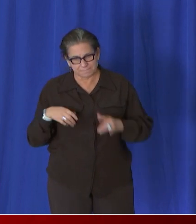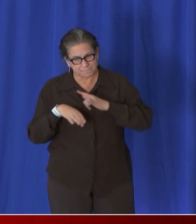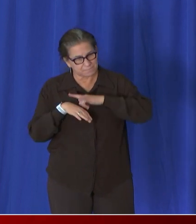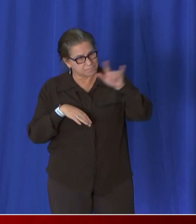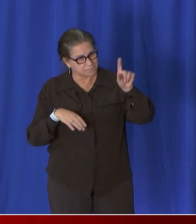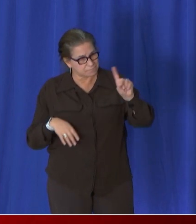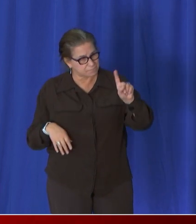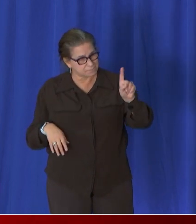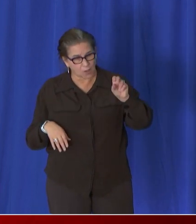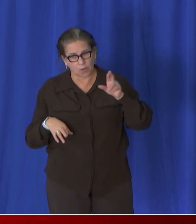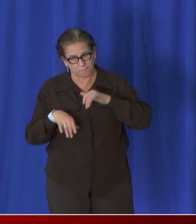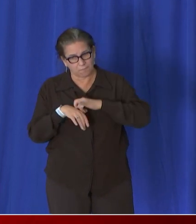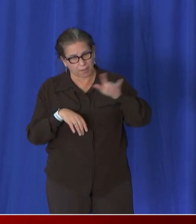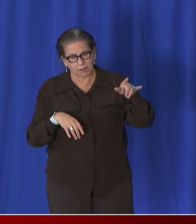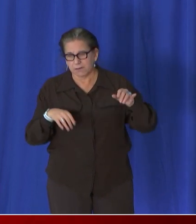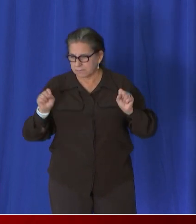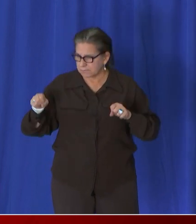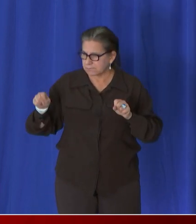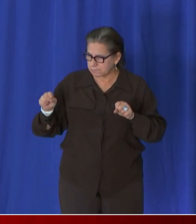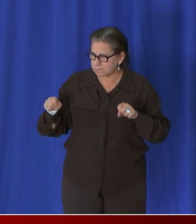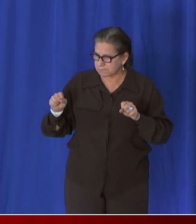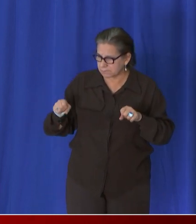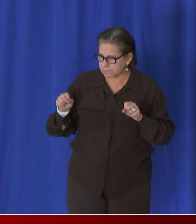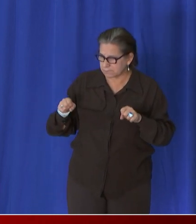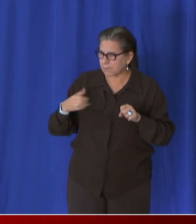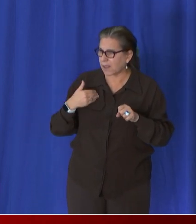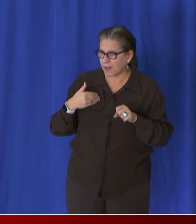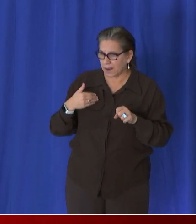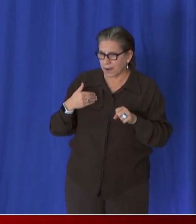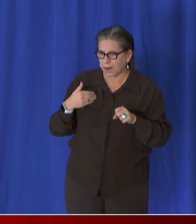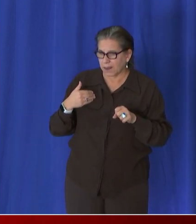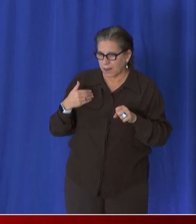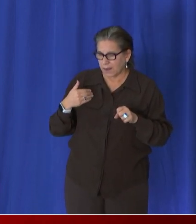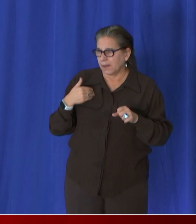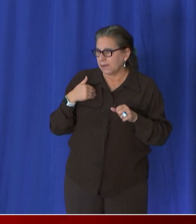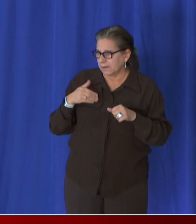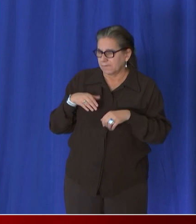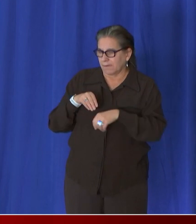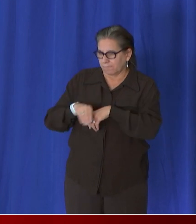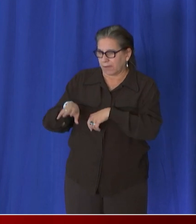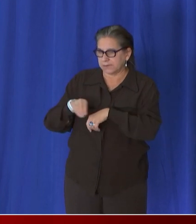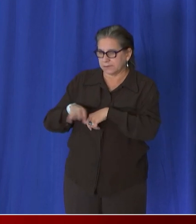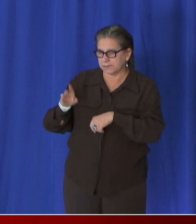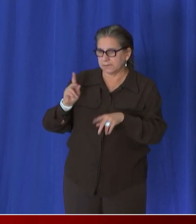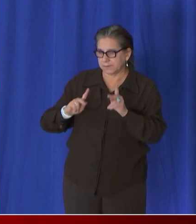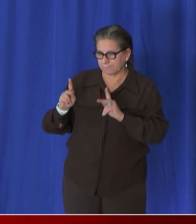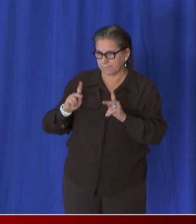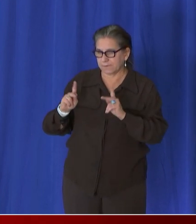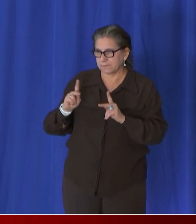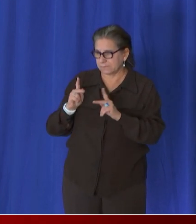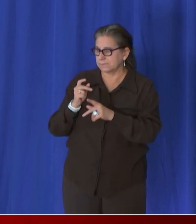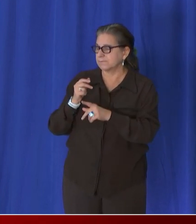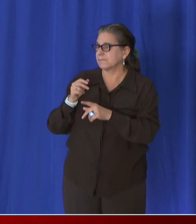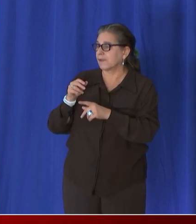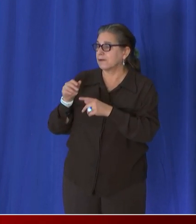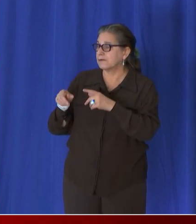D.C. residents on how to keep themselves safe, and I've gone through that. Another question. We asked you at the last